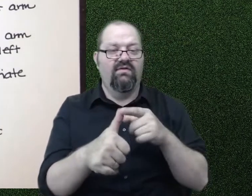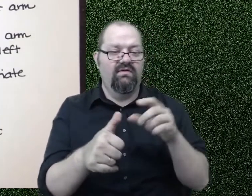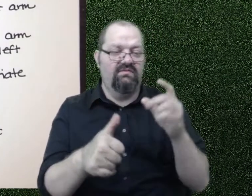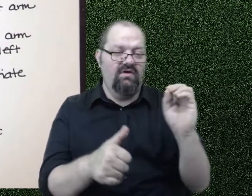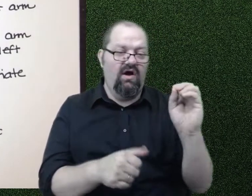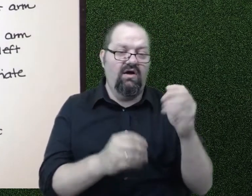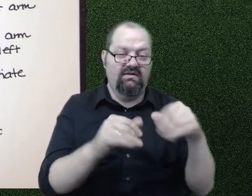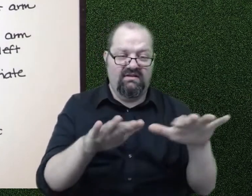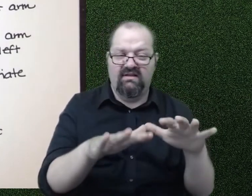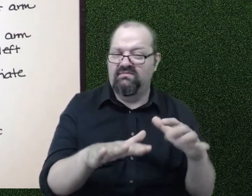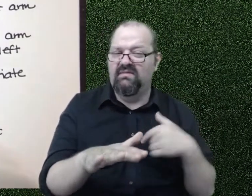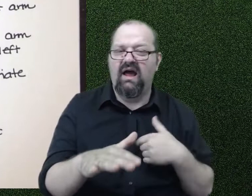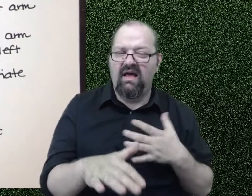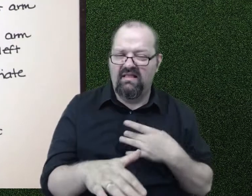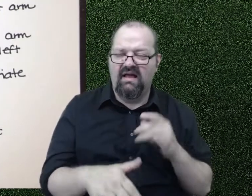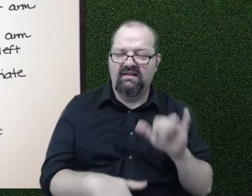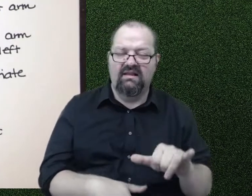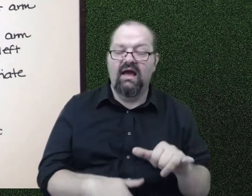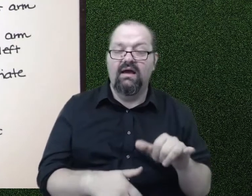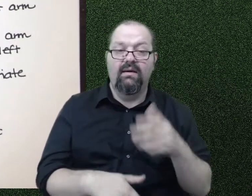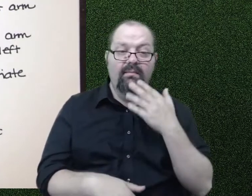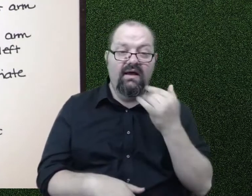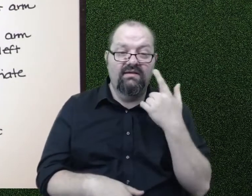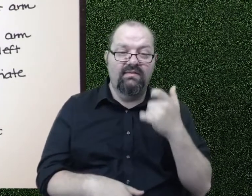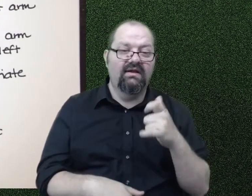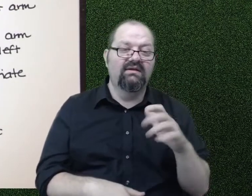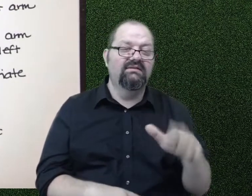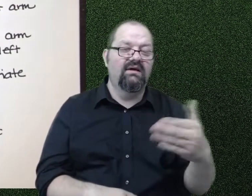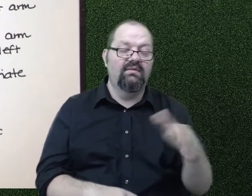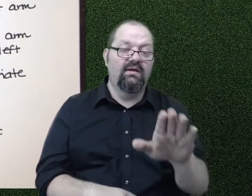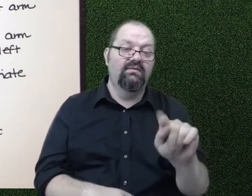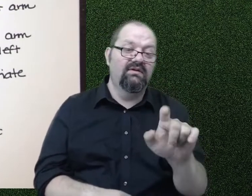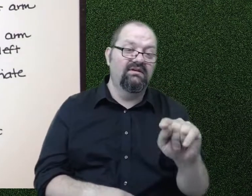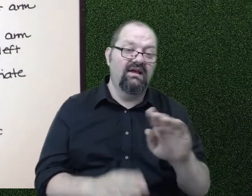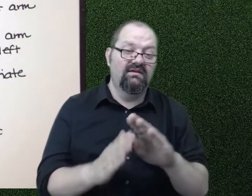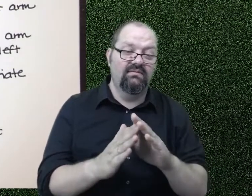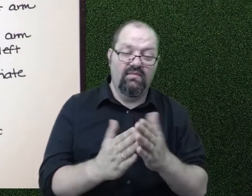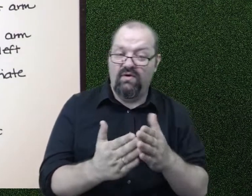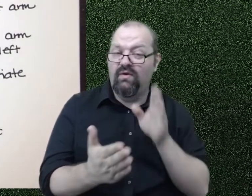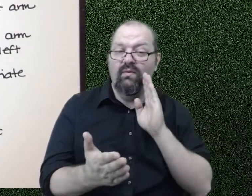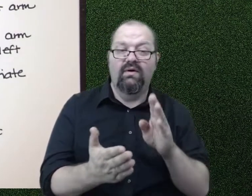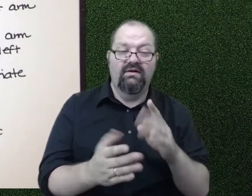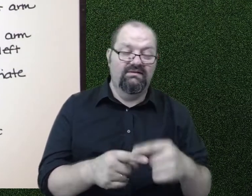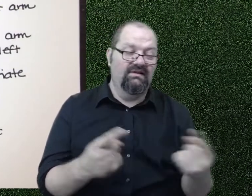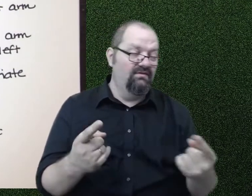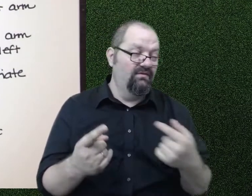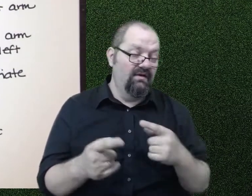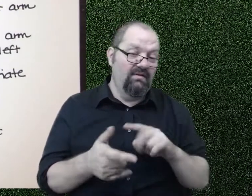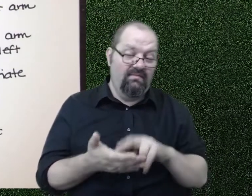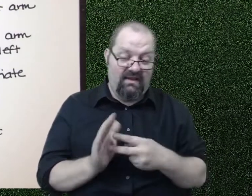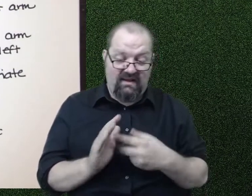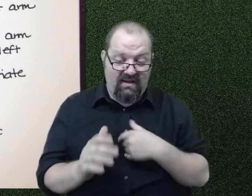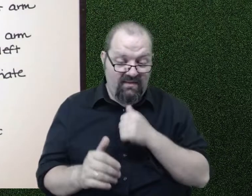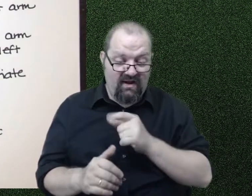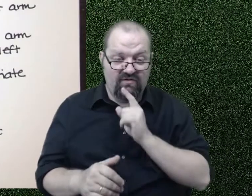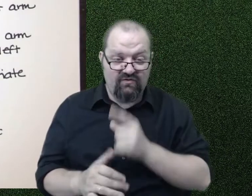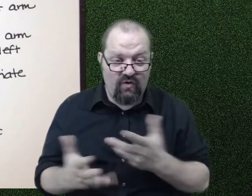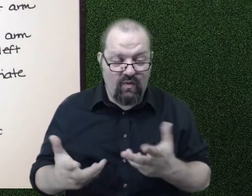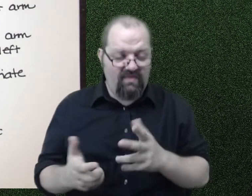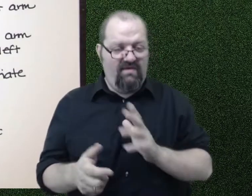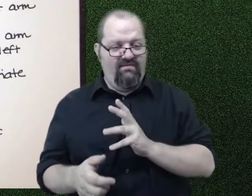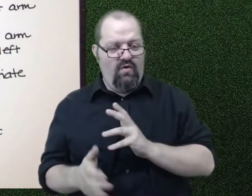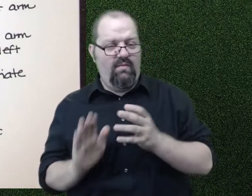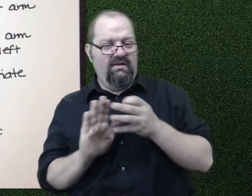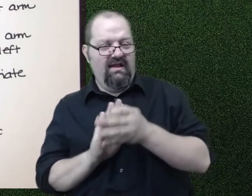convention because the textbooks sometimes disagree, and that means I'm not really sure what the formal definition